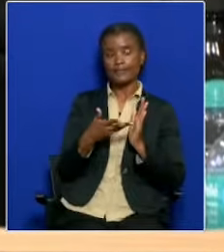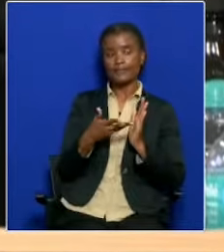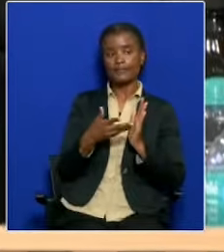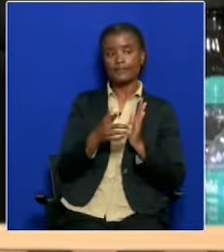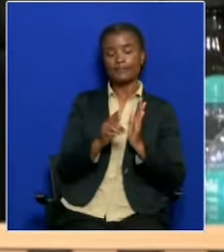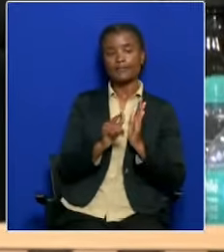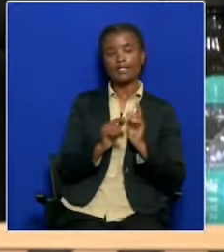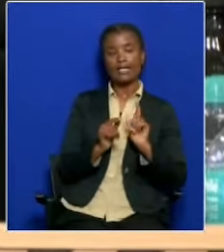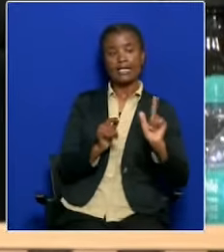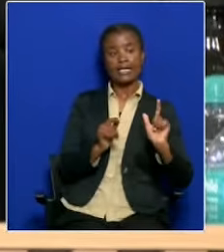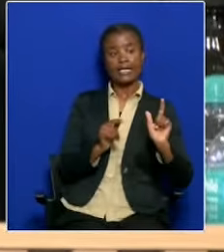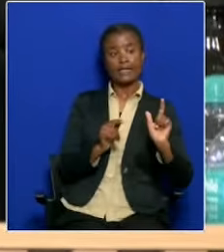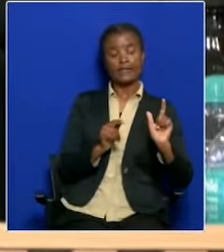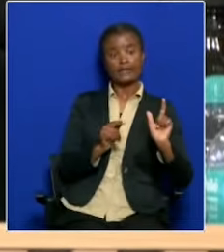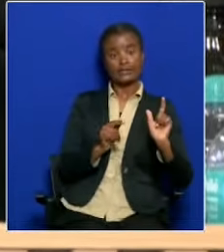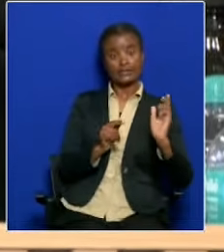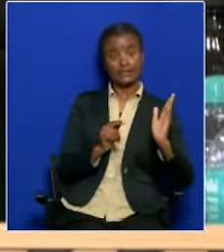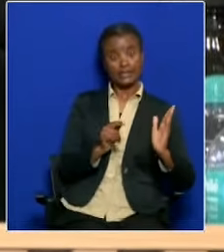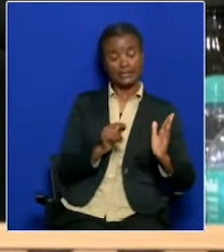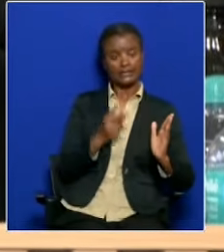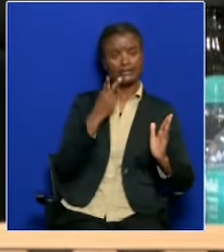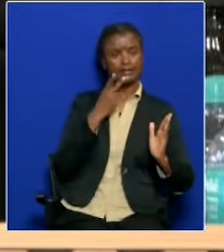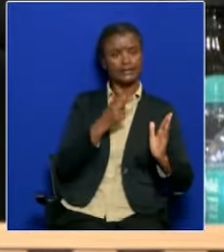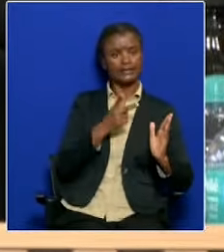see the name.